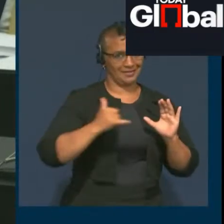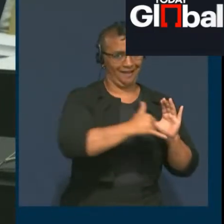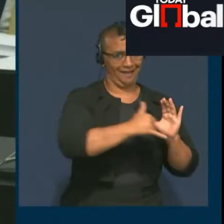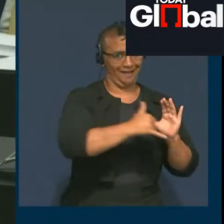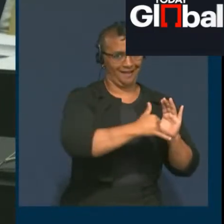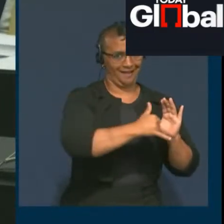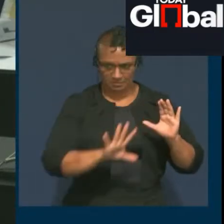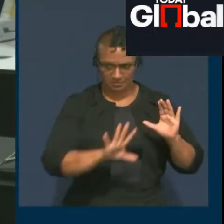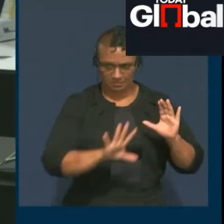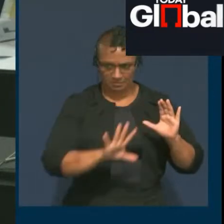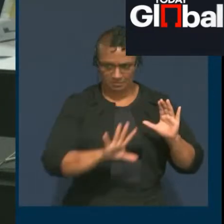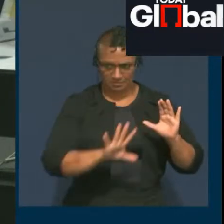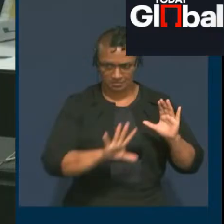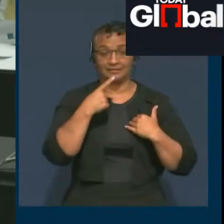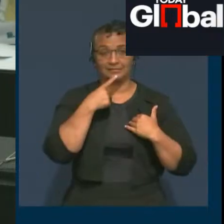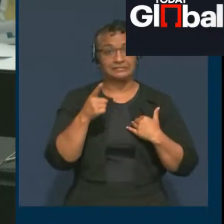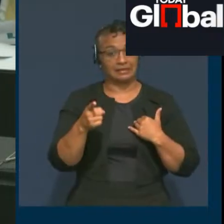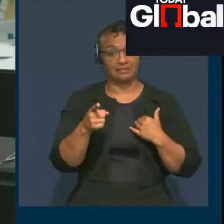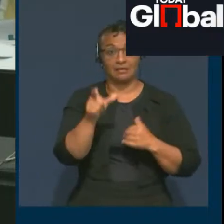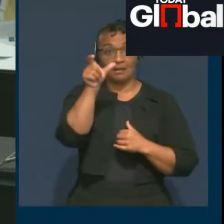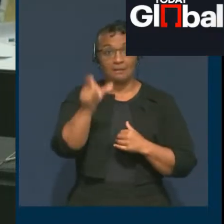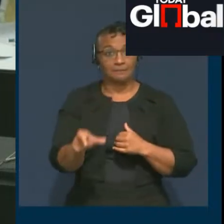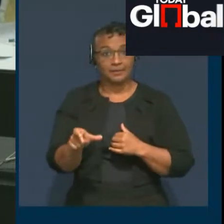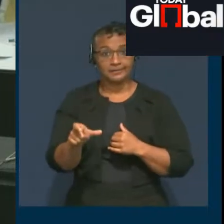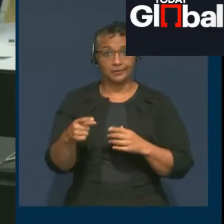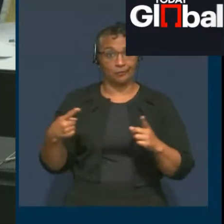mentions the death penalty.